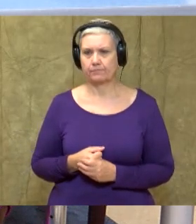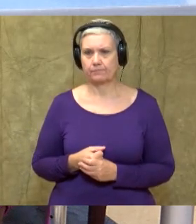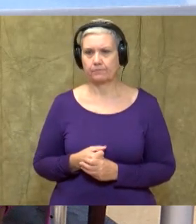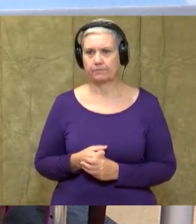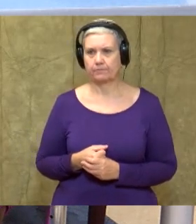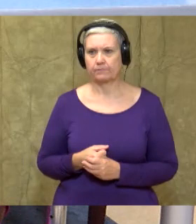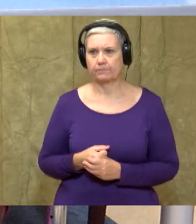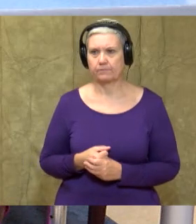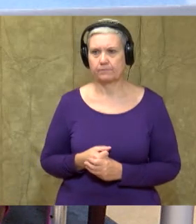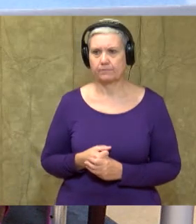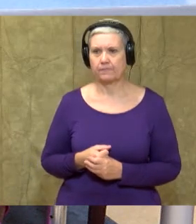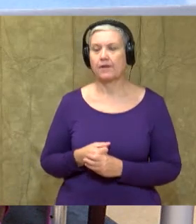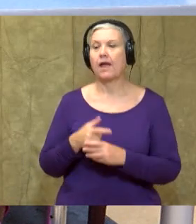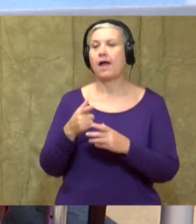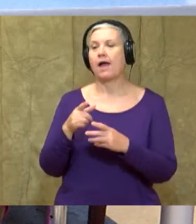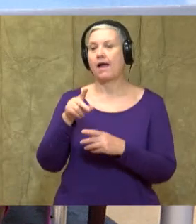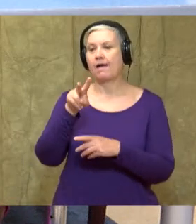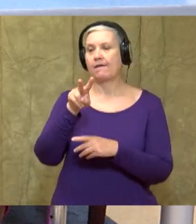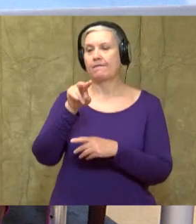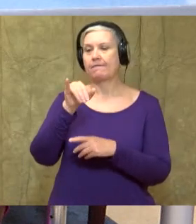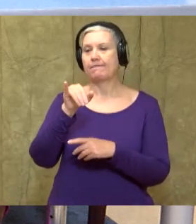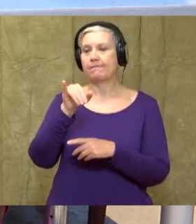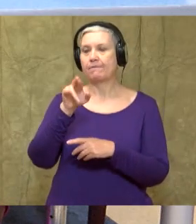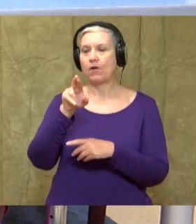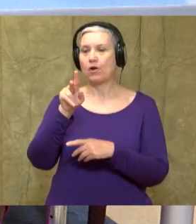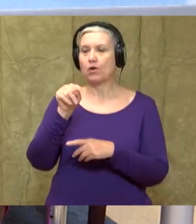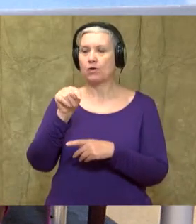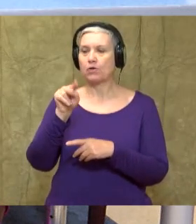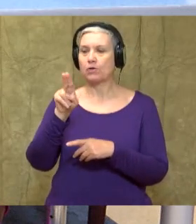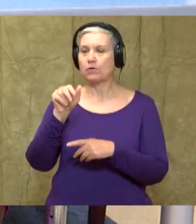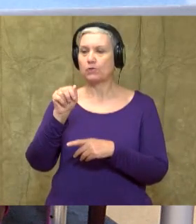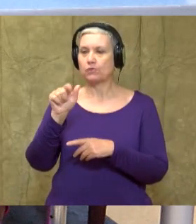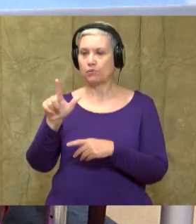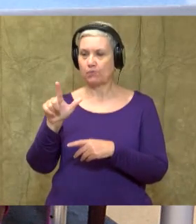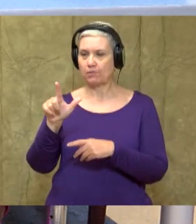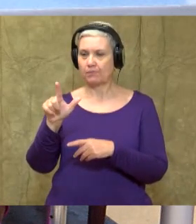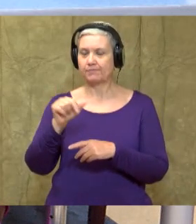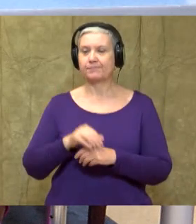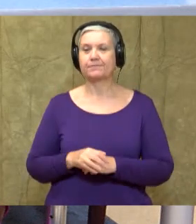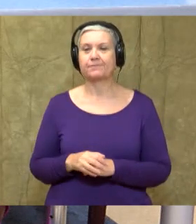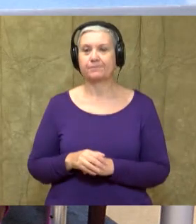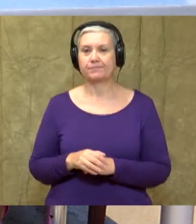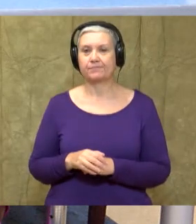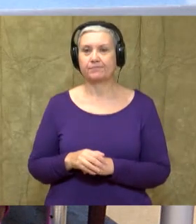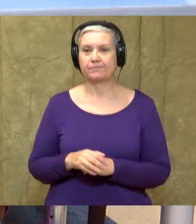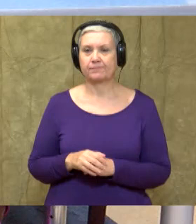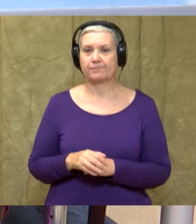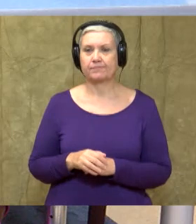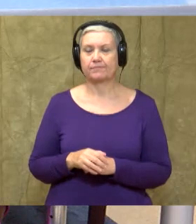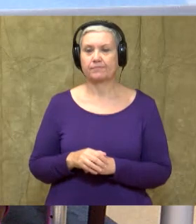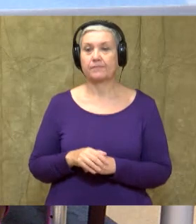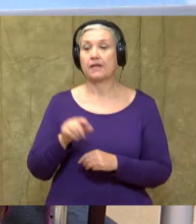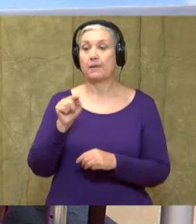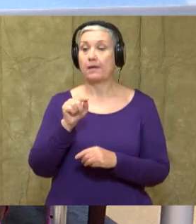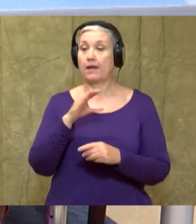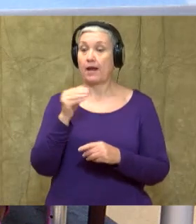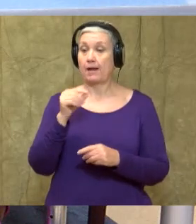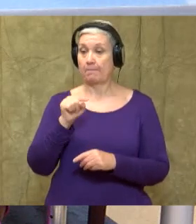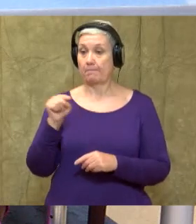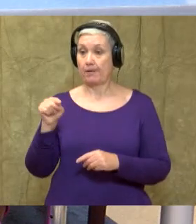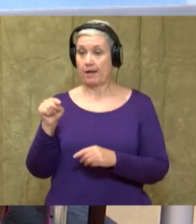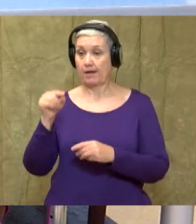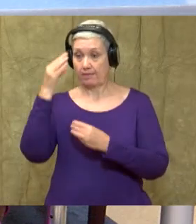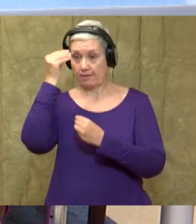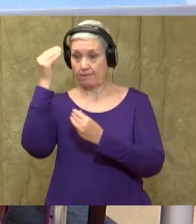The virtual world. The virtual world, which is what we're doing right now with you guys, and blank the information.